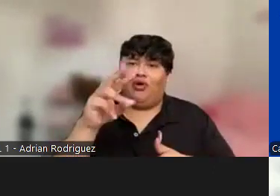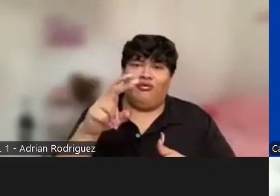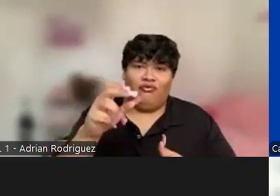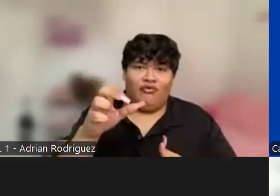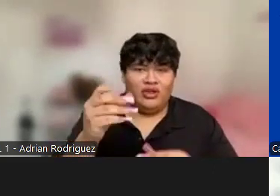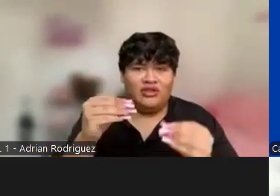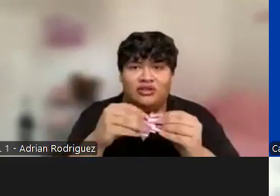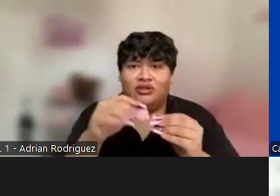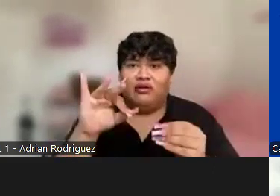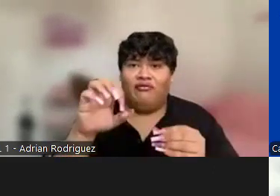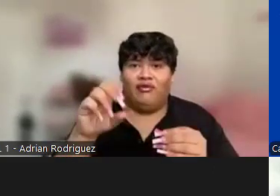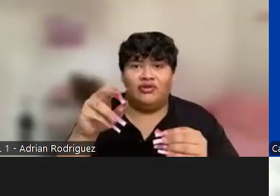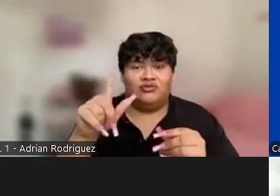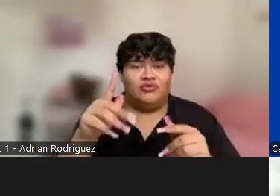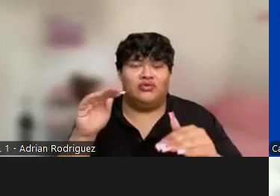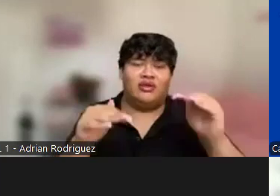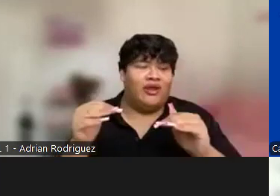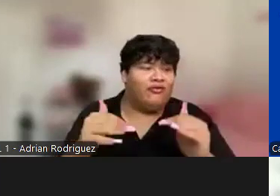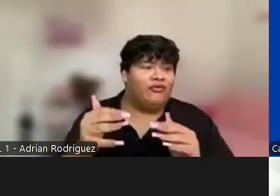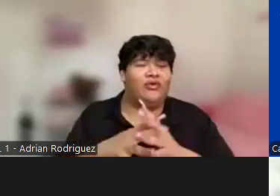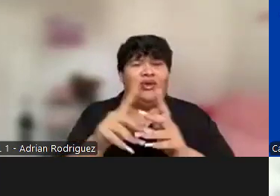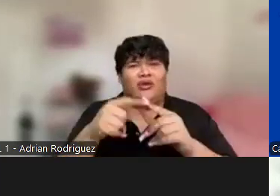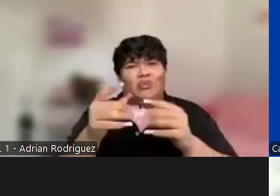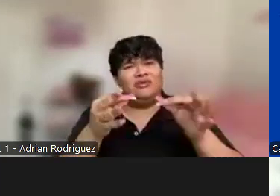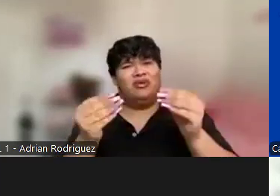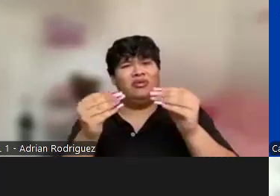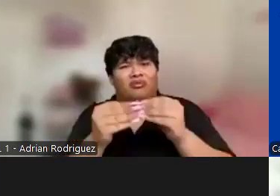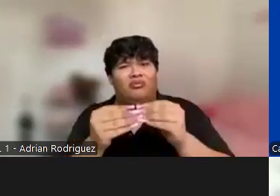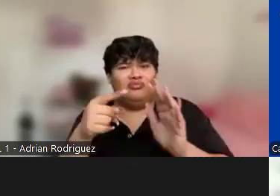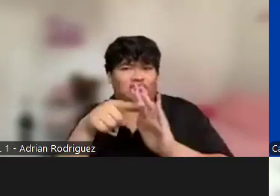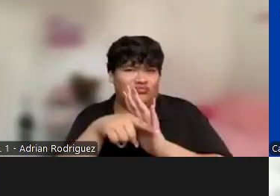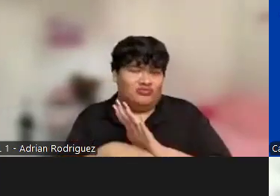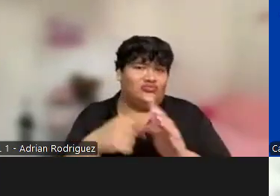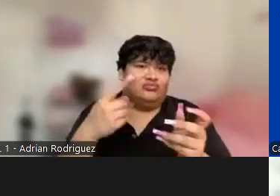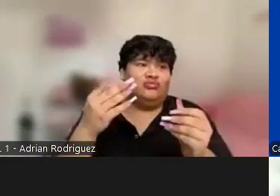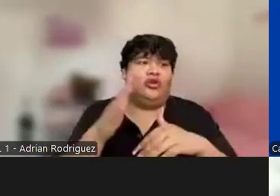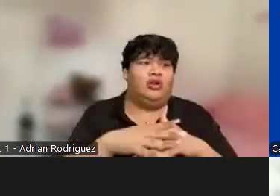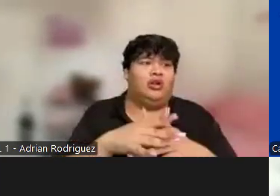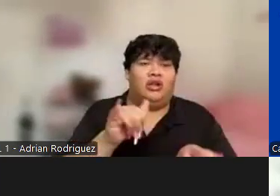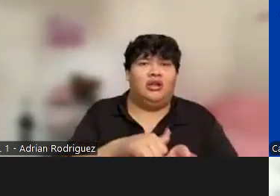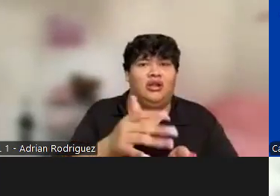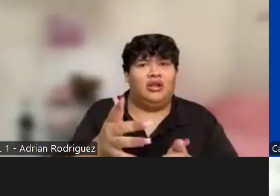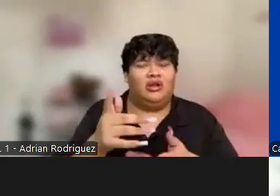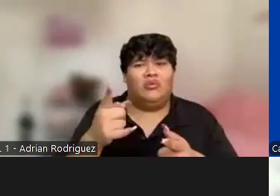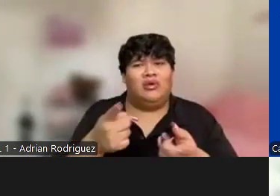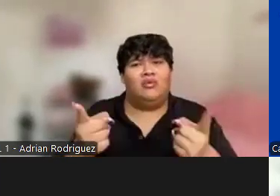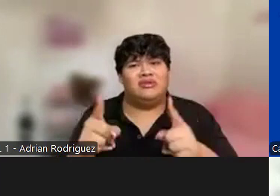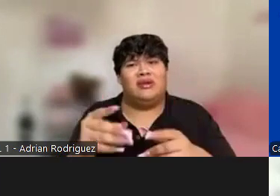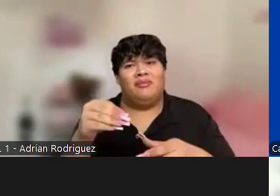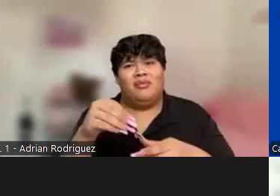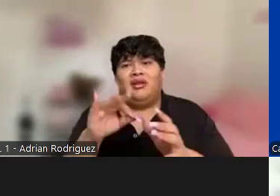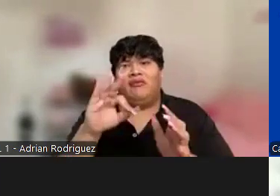federal level, and can you elaborate more on kind of what the advocacy is happening at the federal level